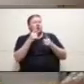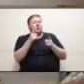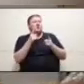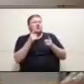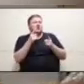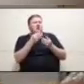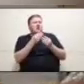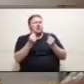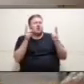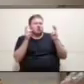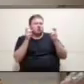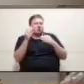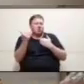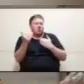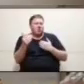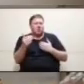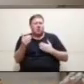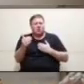but